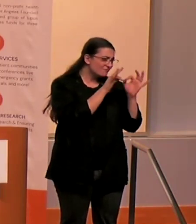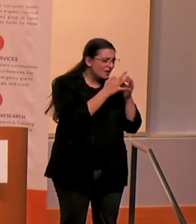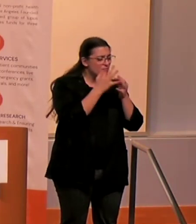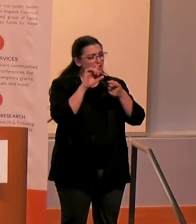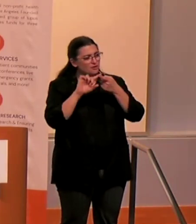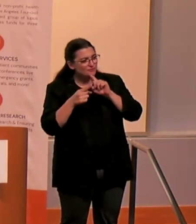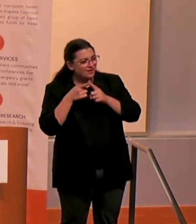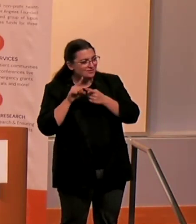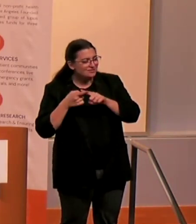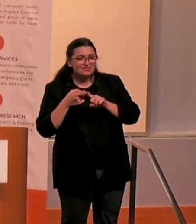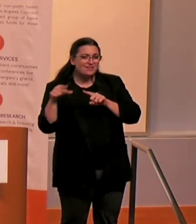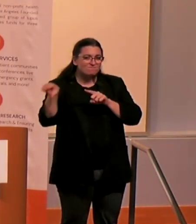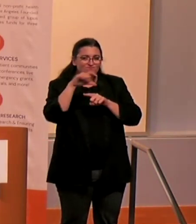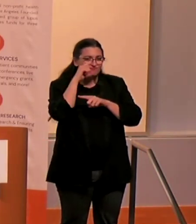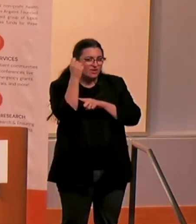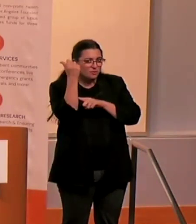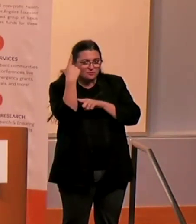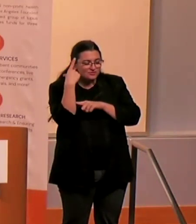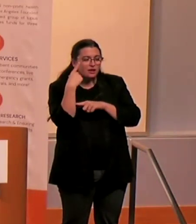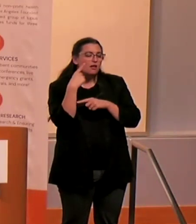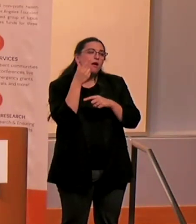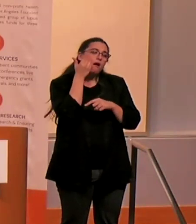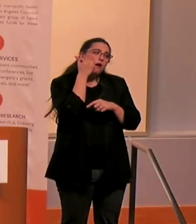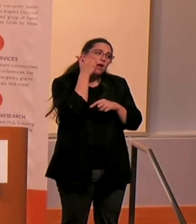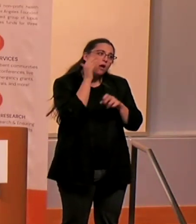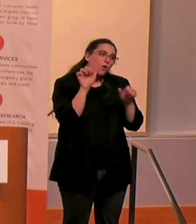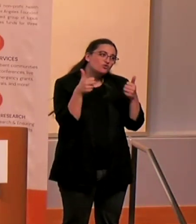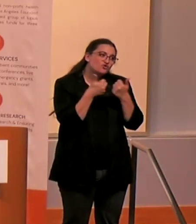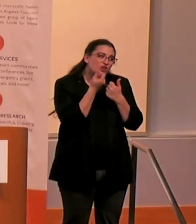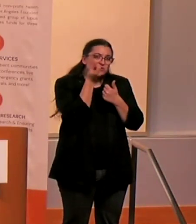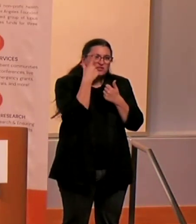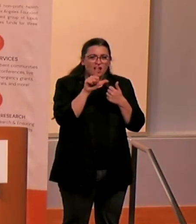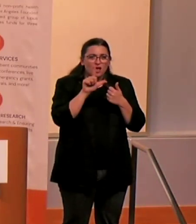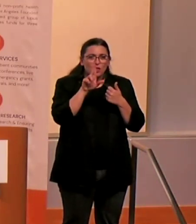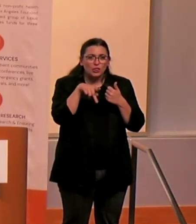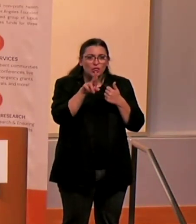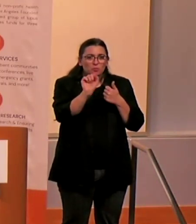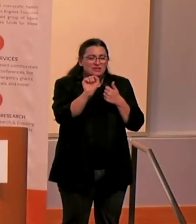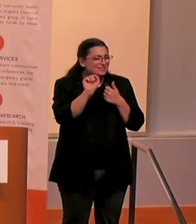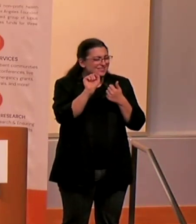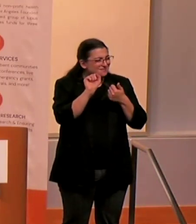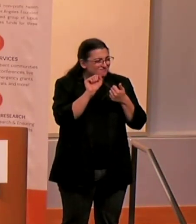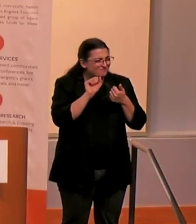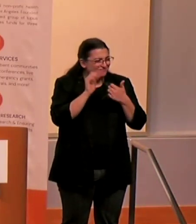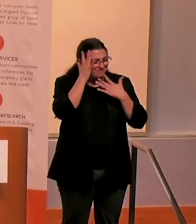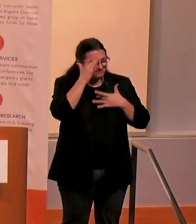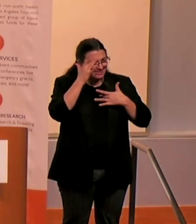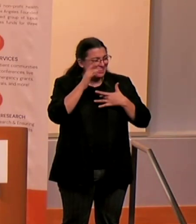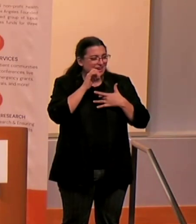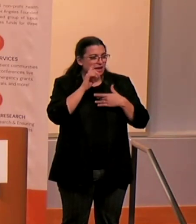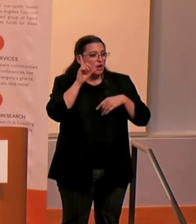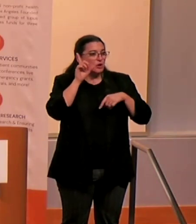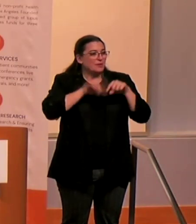maybe understanding or they don't know. I mean, granted, it's very tough to understand something that isn't so